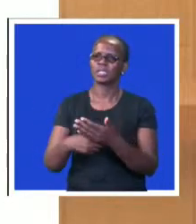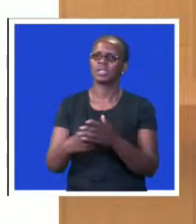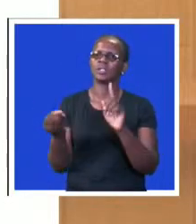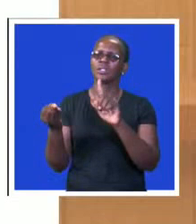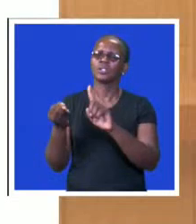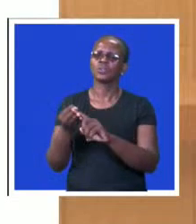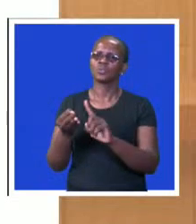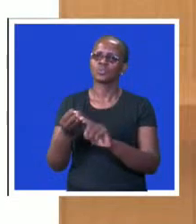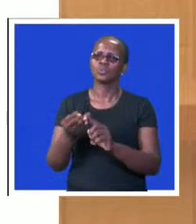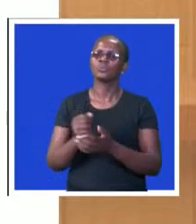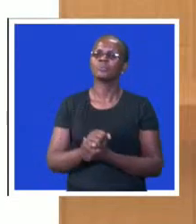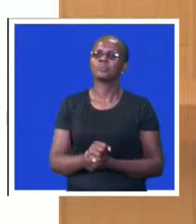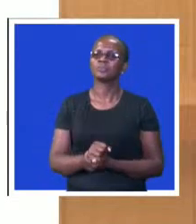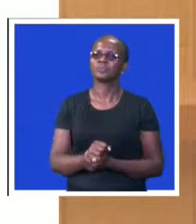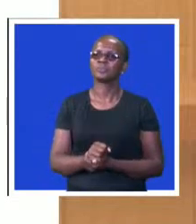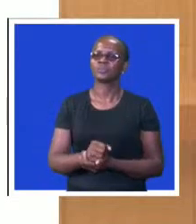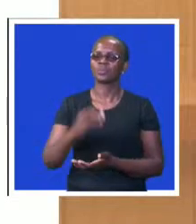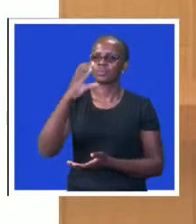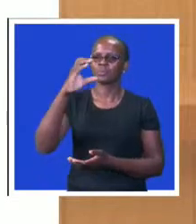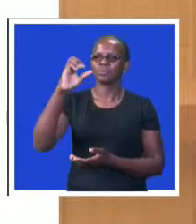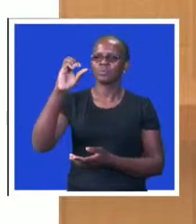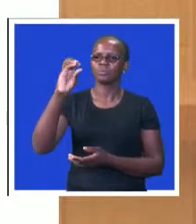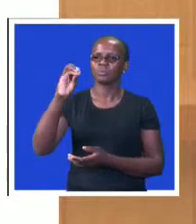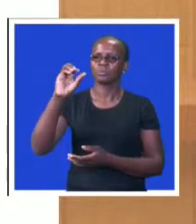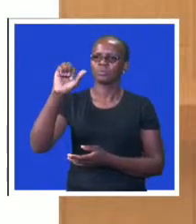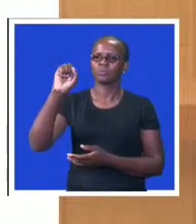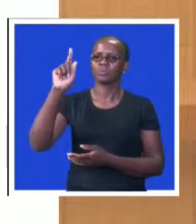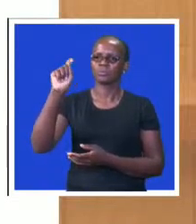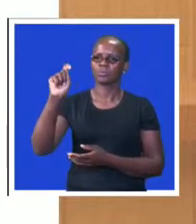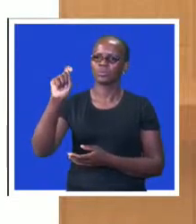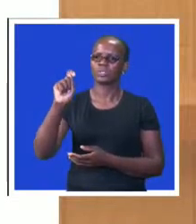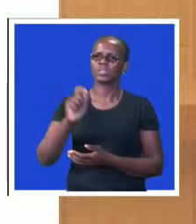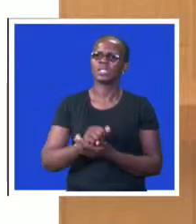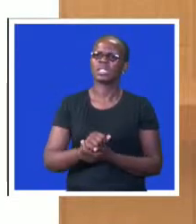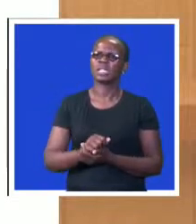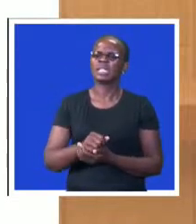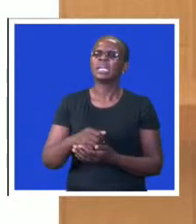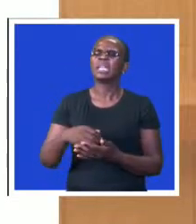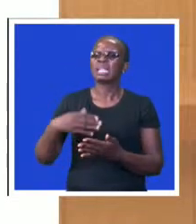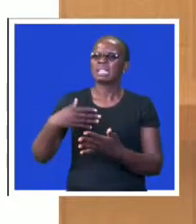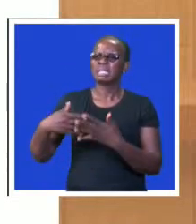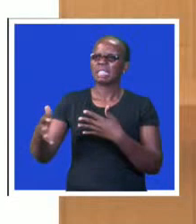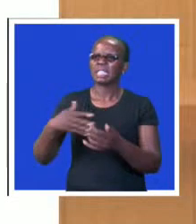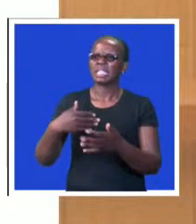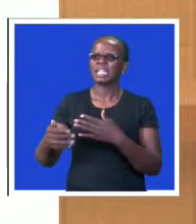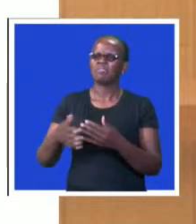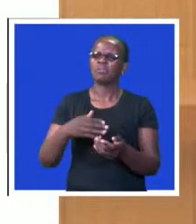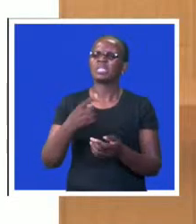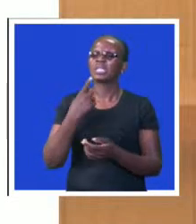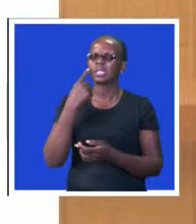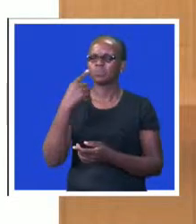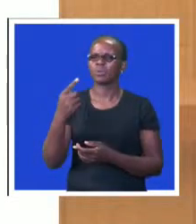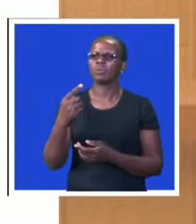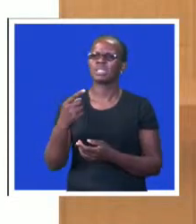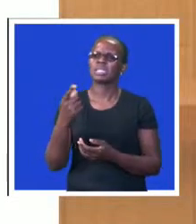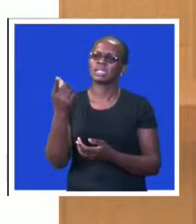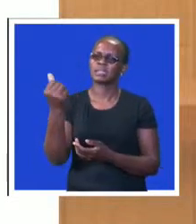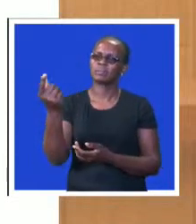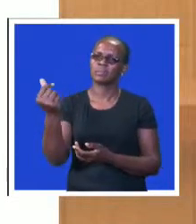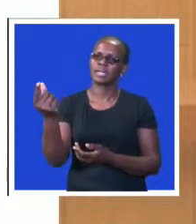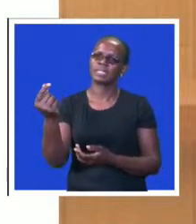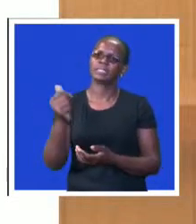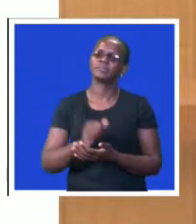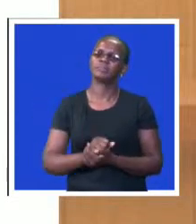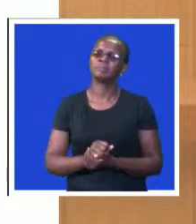Secondly, we are going to be looking at cost. Cost is a value of an item in price. A cost is a value of